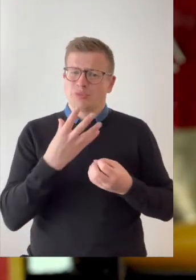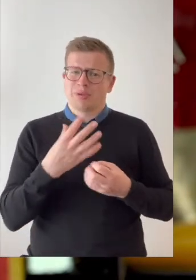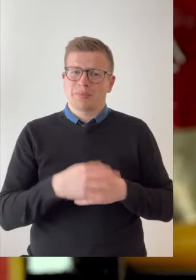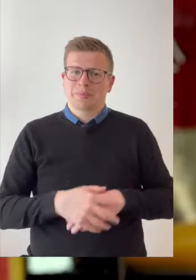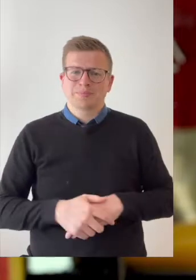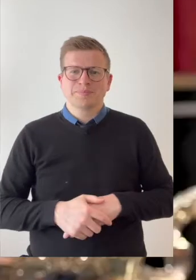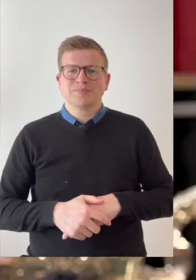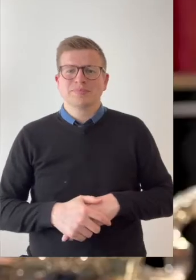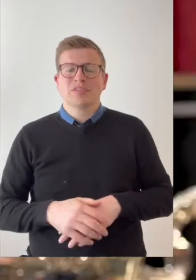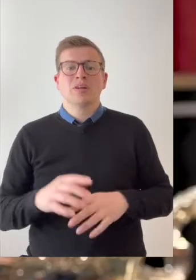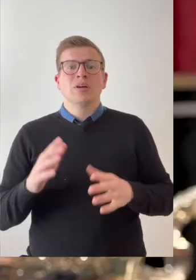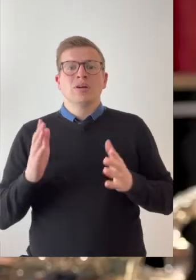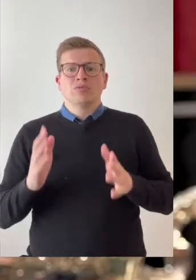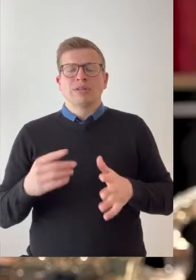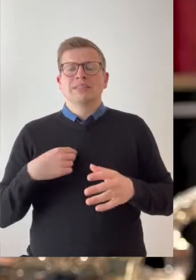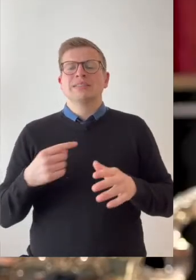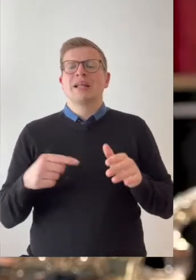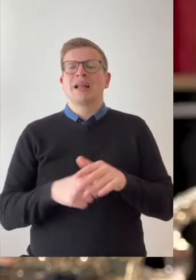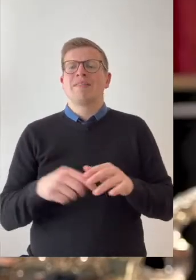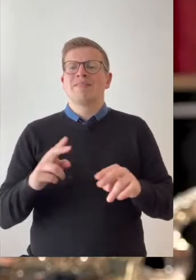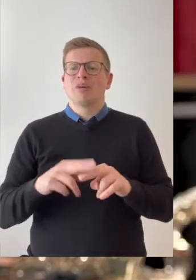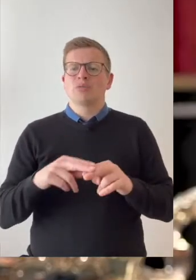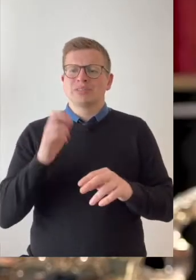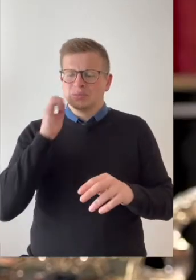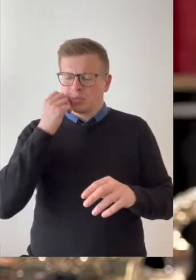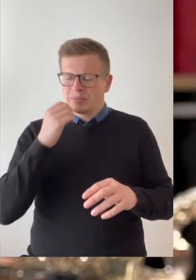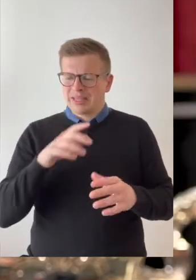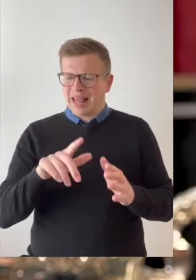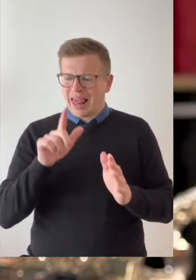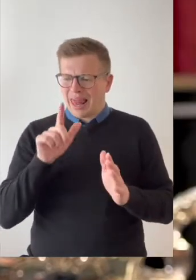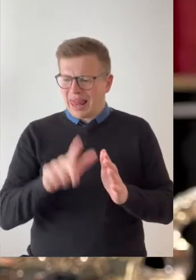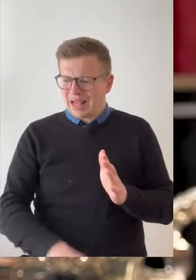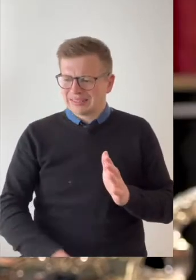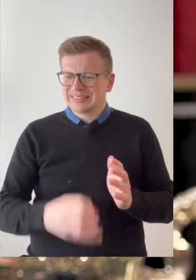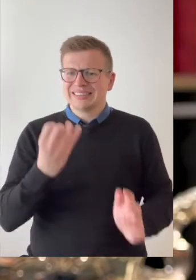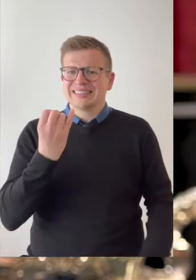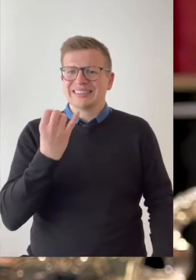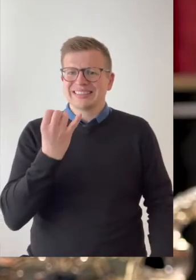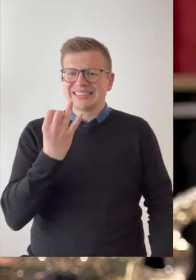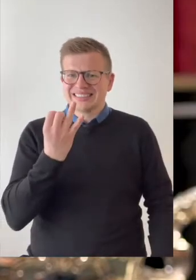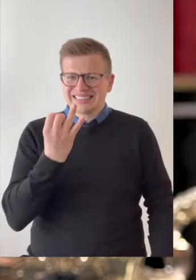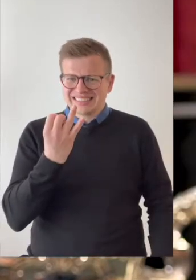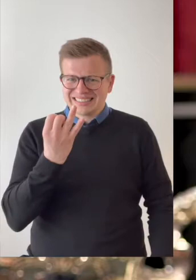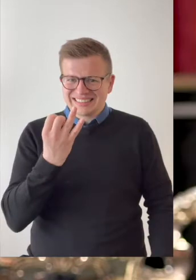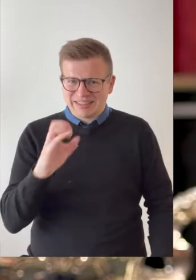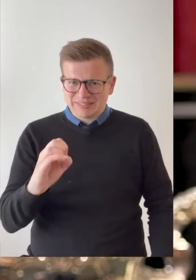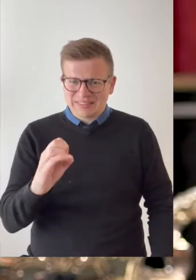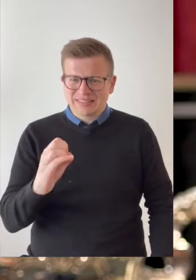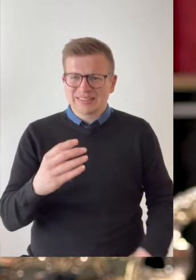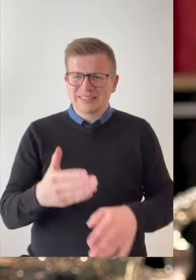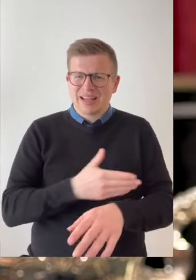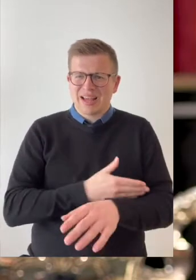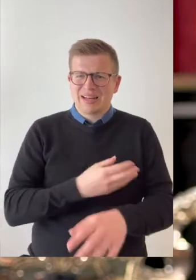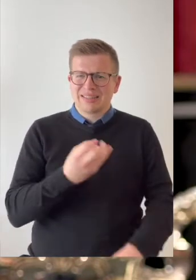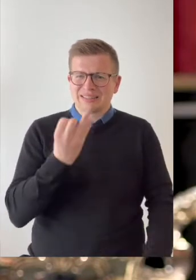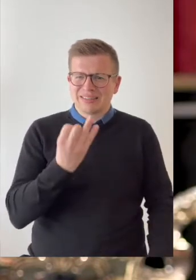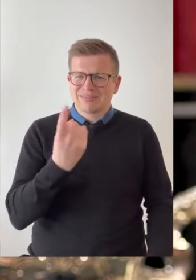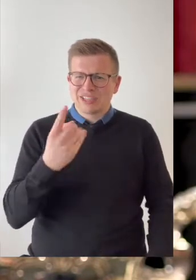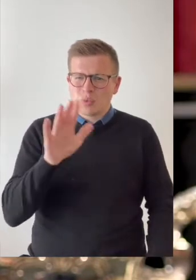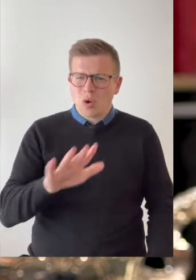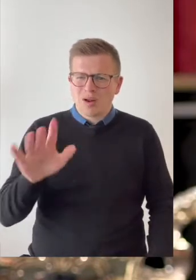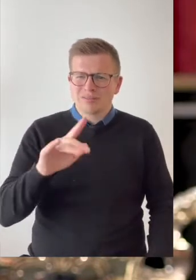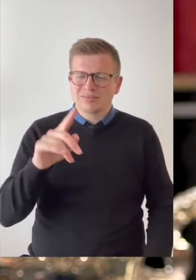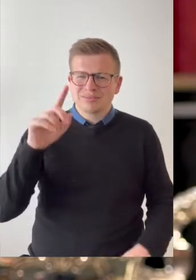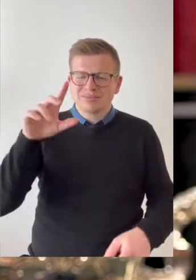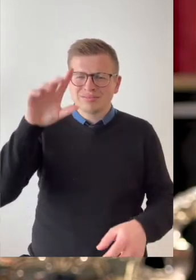superb. Right, I left Foden's. It would be late 70, early 71. I can't remember the exact